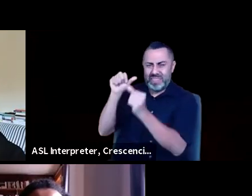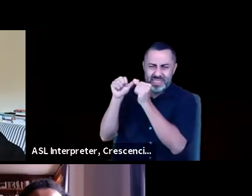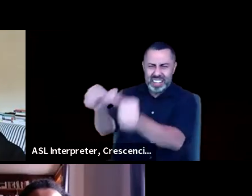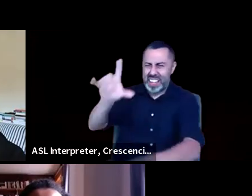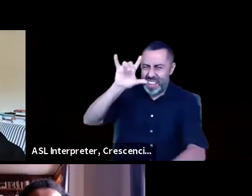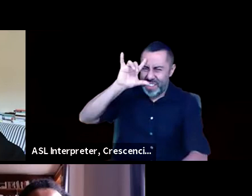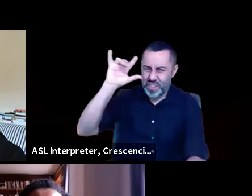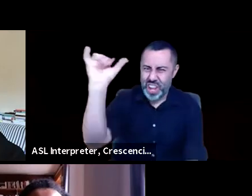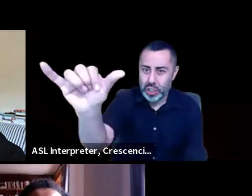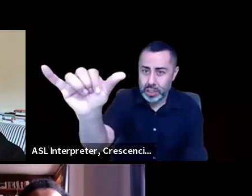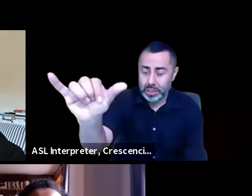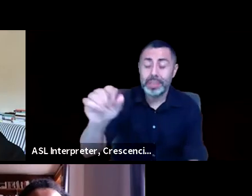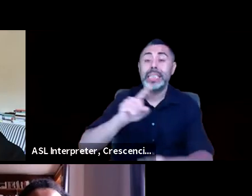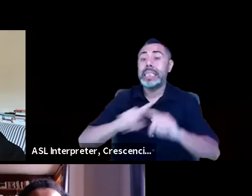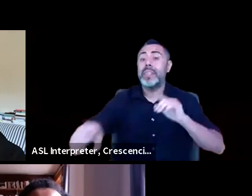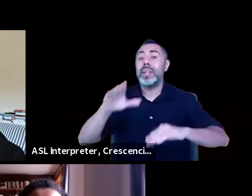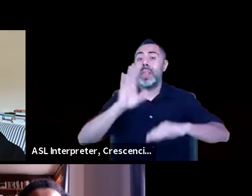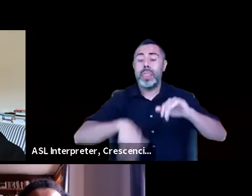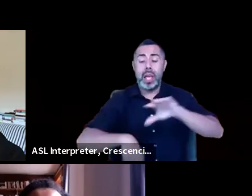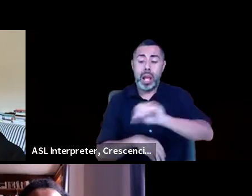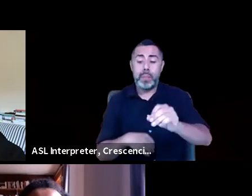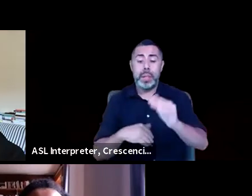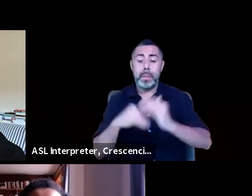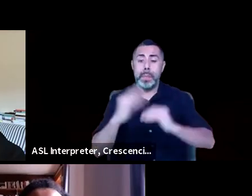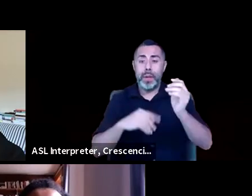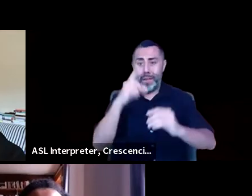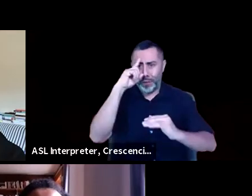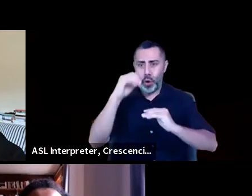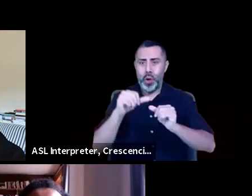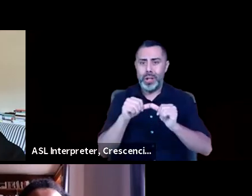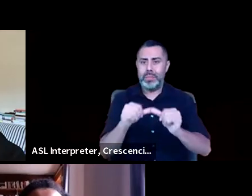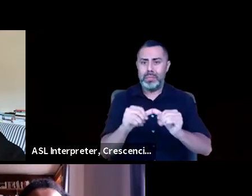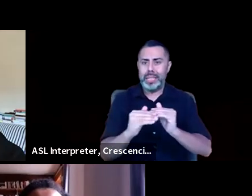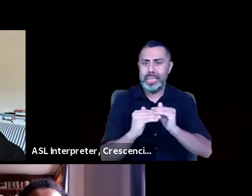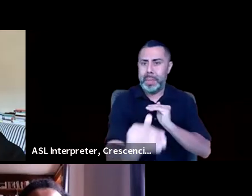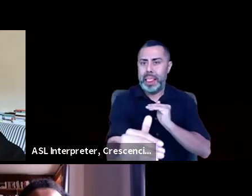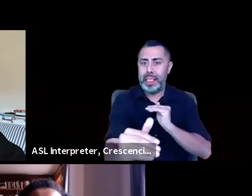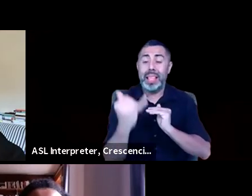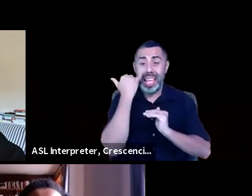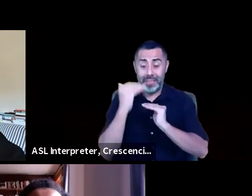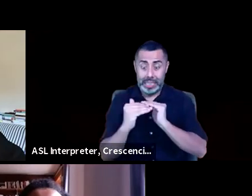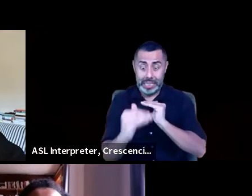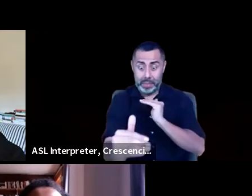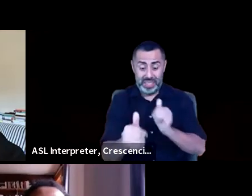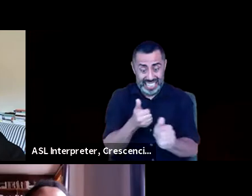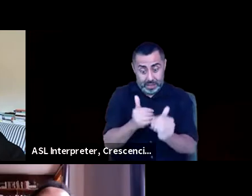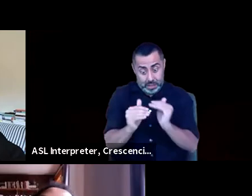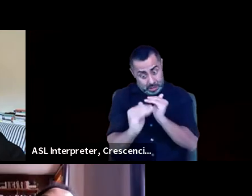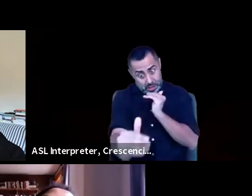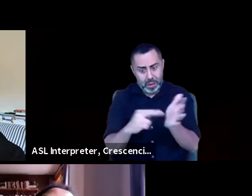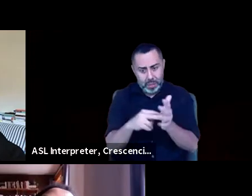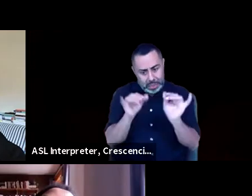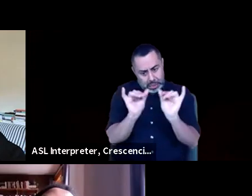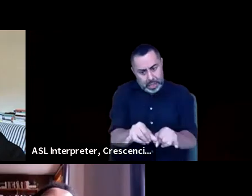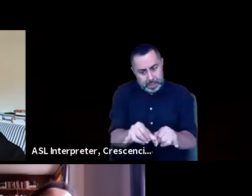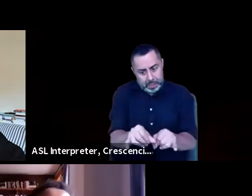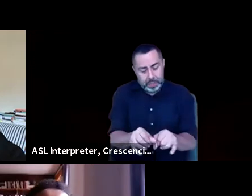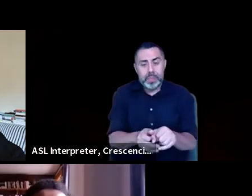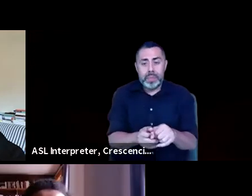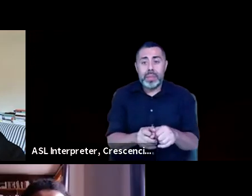for stability. Stability, by its very definition, is about remaining the same. An infinite-minded